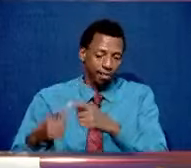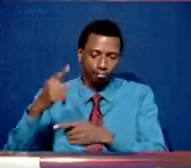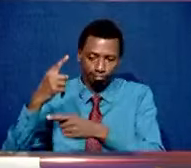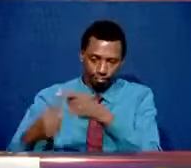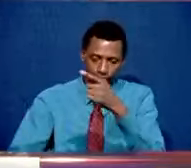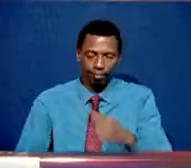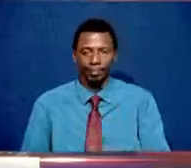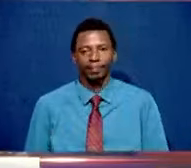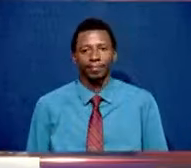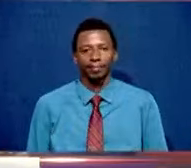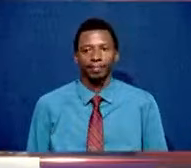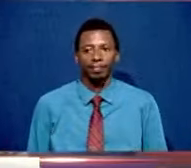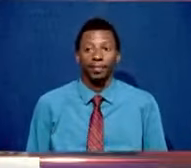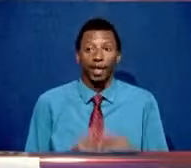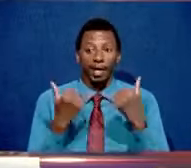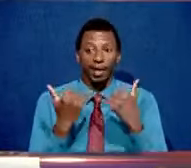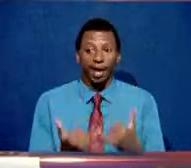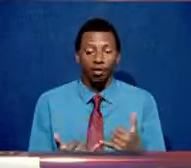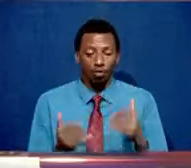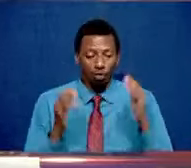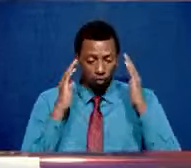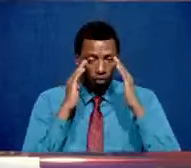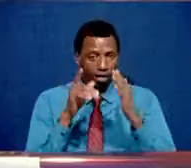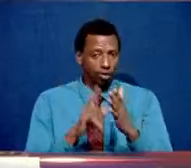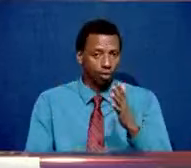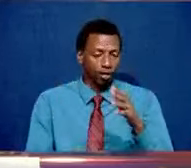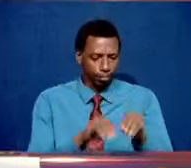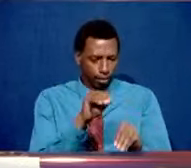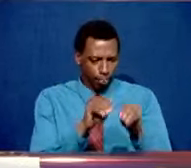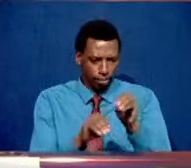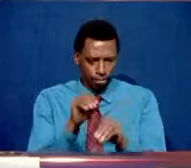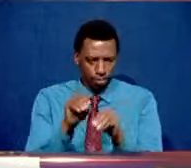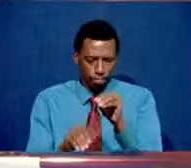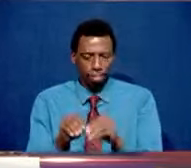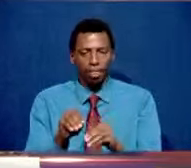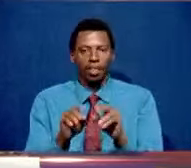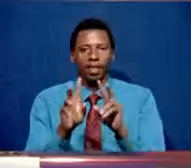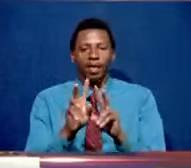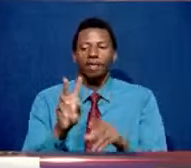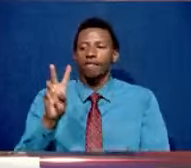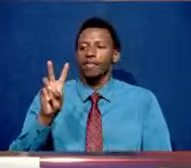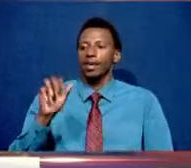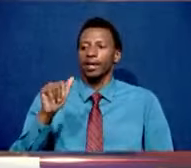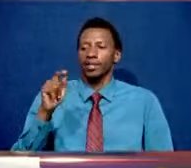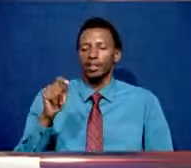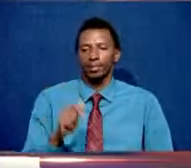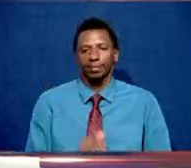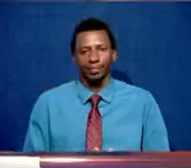Let me turn now, Mr. Speaker, to amendments to the value-added tax. Mr. Speaker, I will now highlight